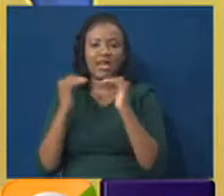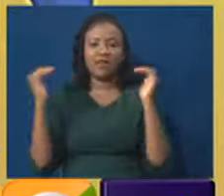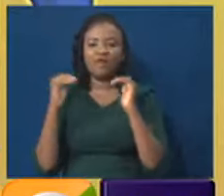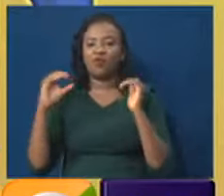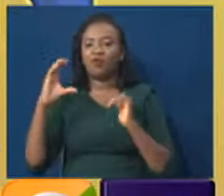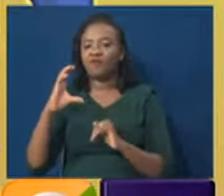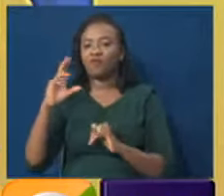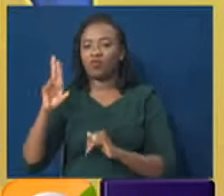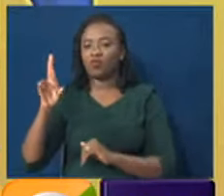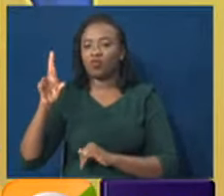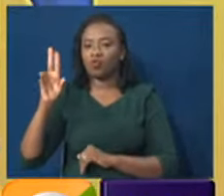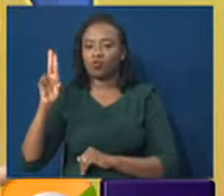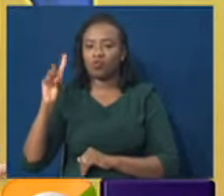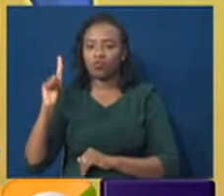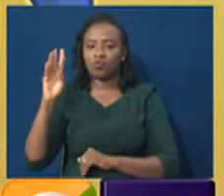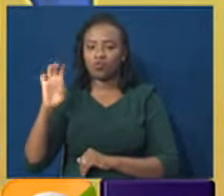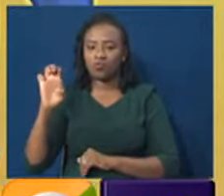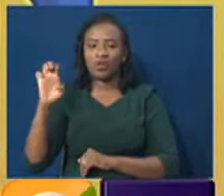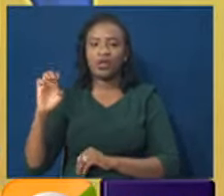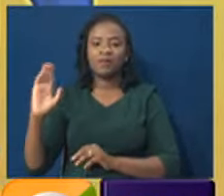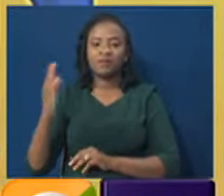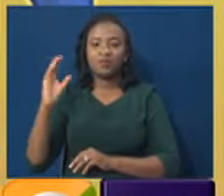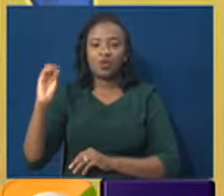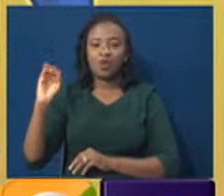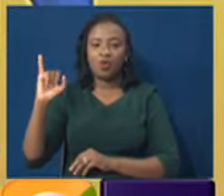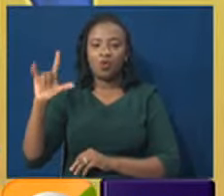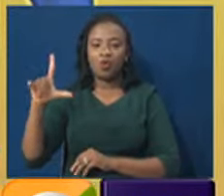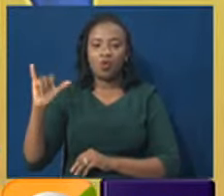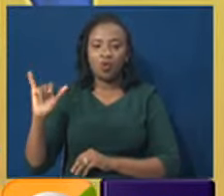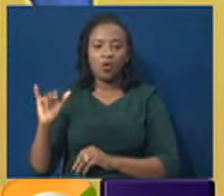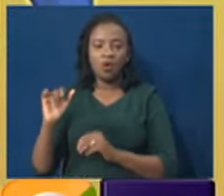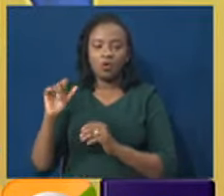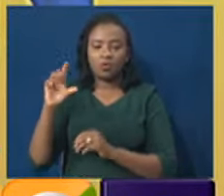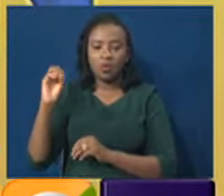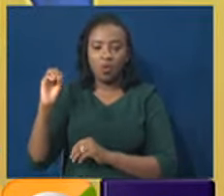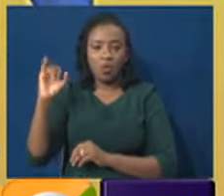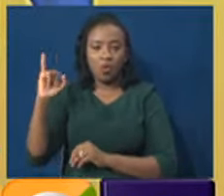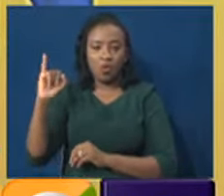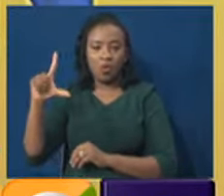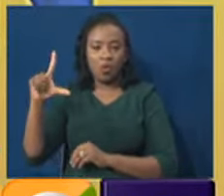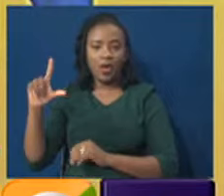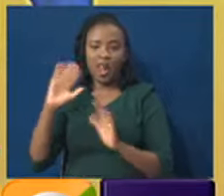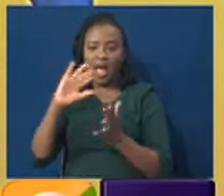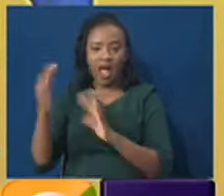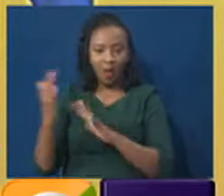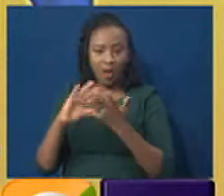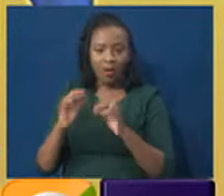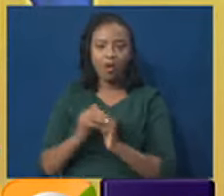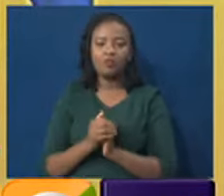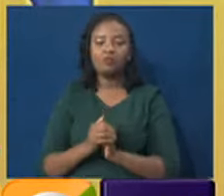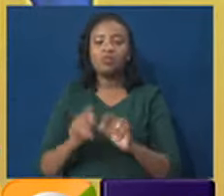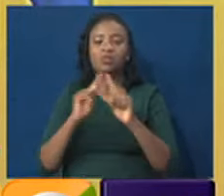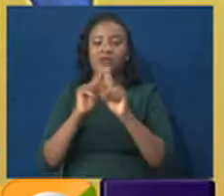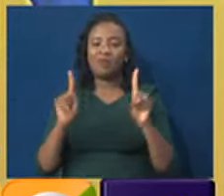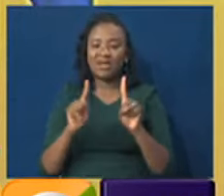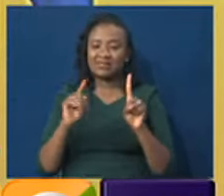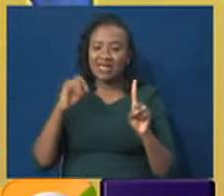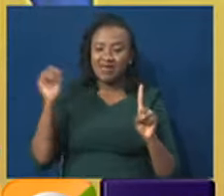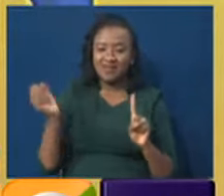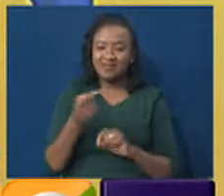tumetazama crude oil vile inaenda. Bado hatujaanza kuwa na mafuta yetu. Lakini kwa kila